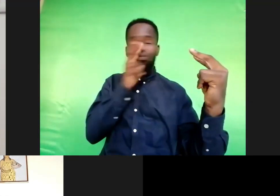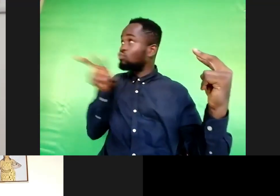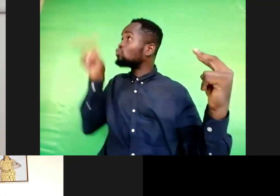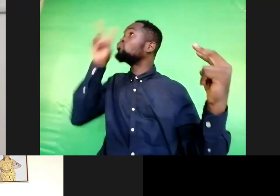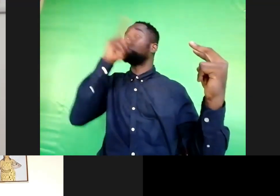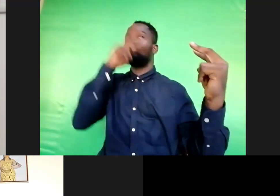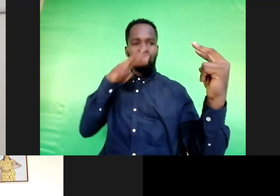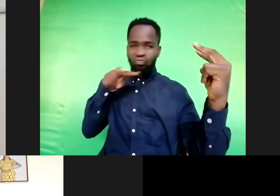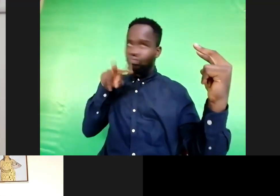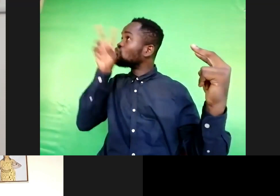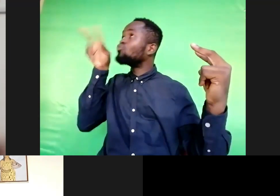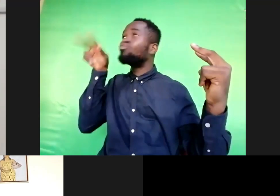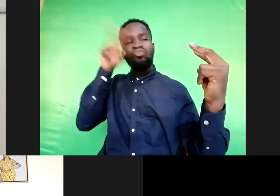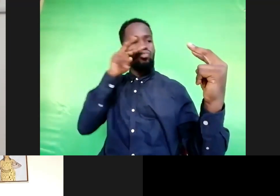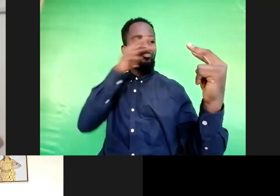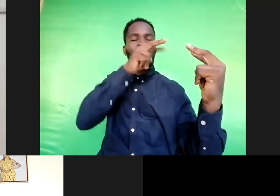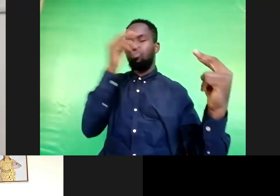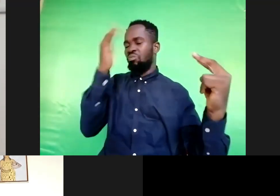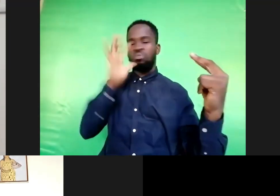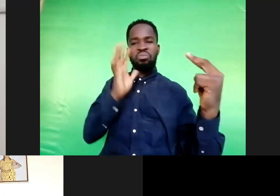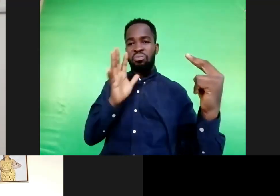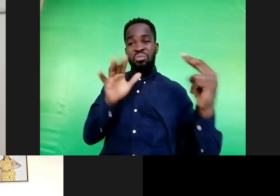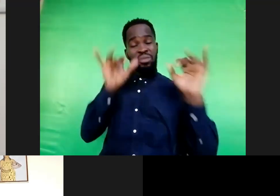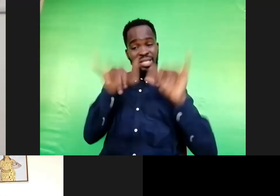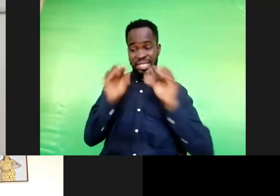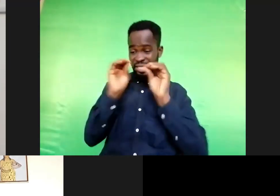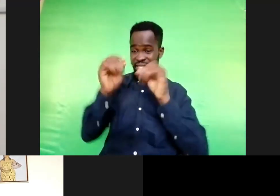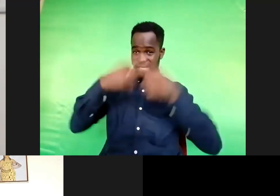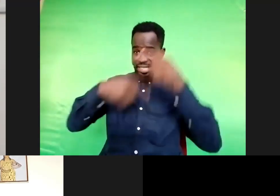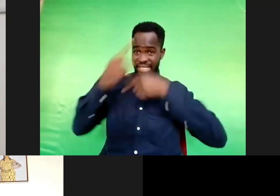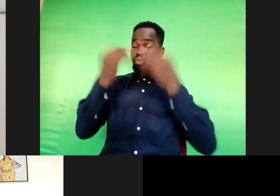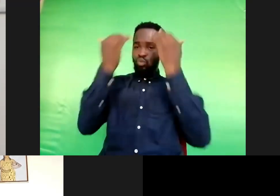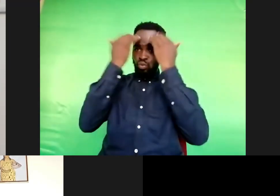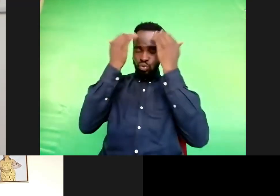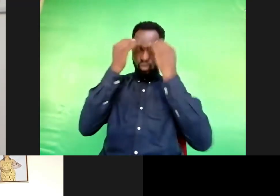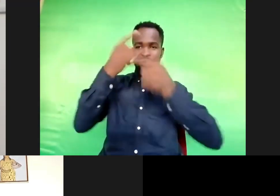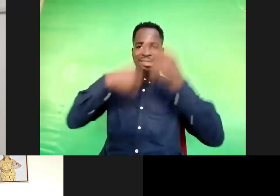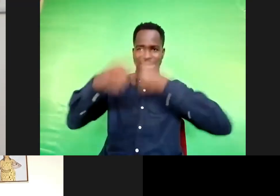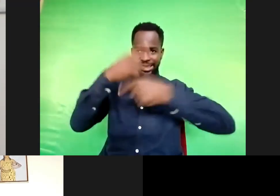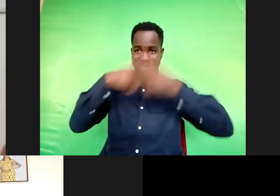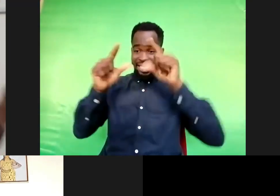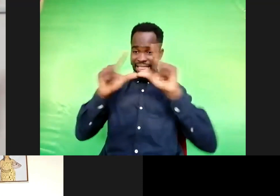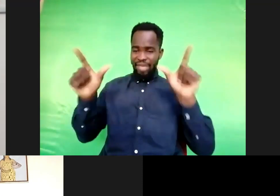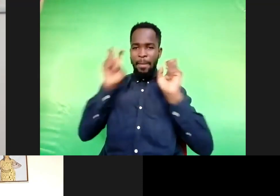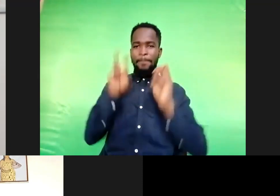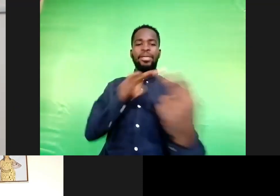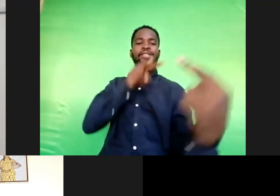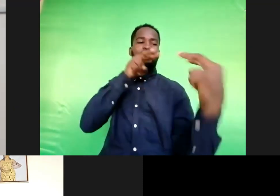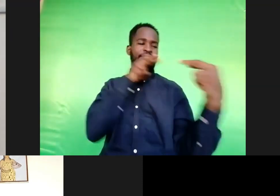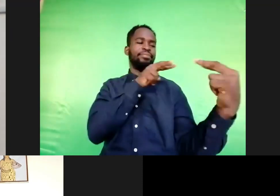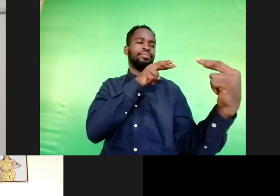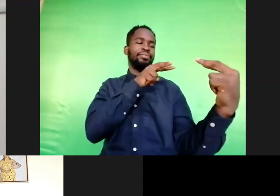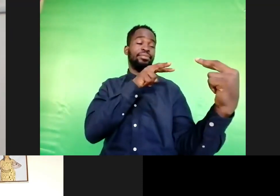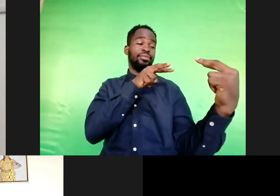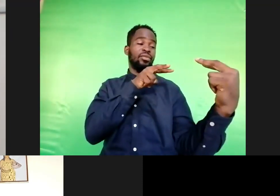looking at you. So when we are teaching them sign language, they will know that if I talk to someone, I have to look at them, and when someone talk to